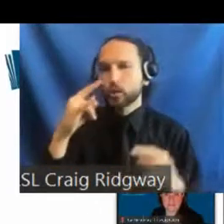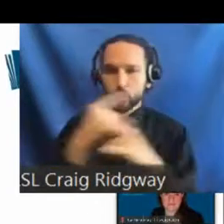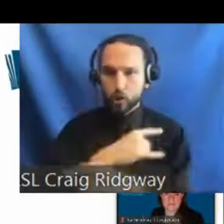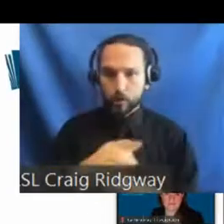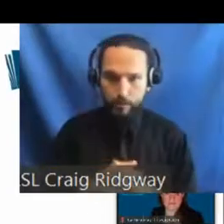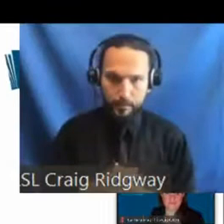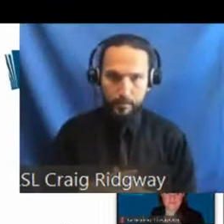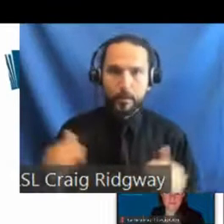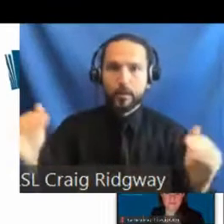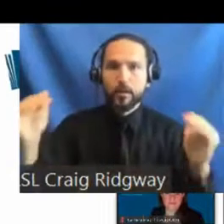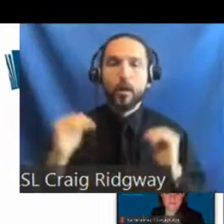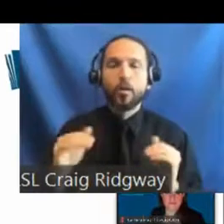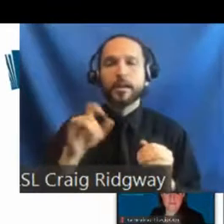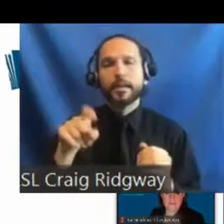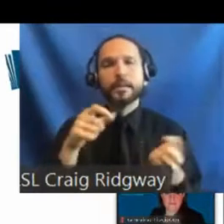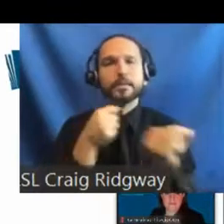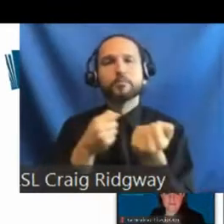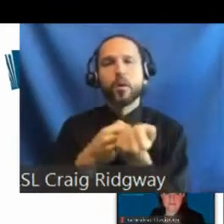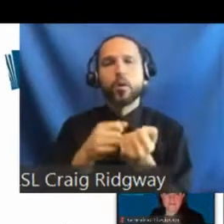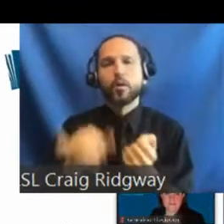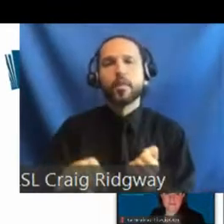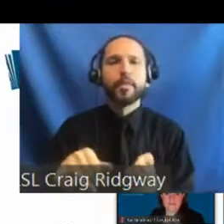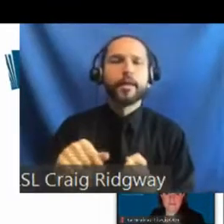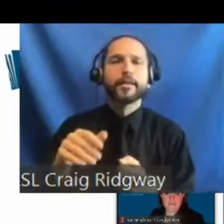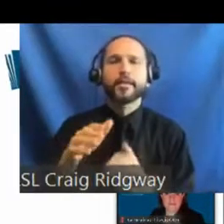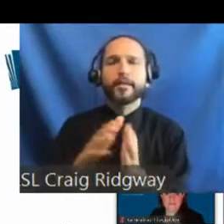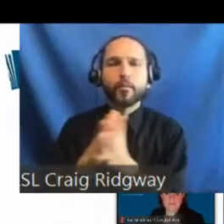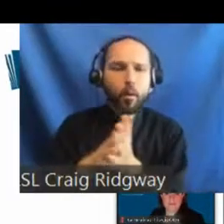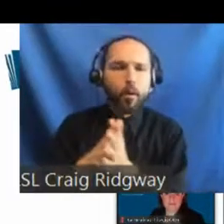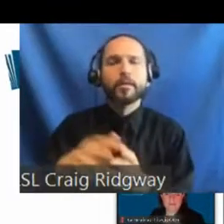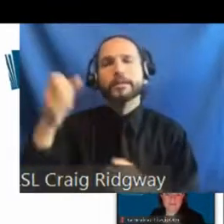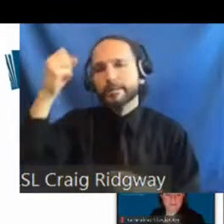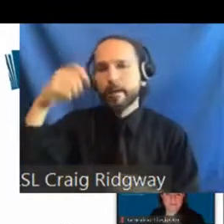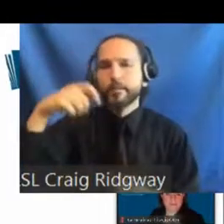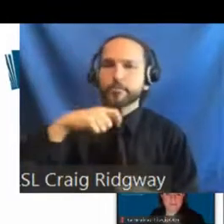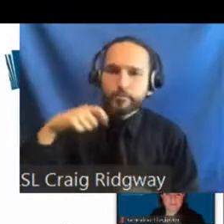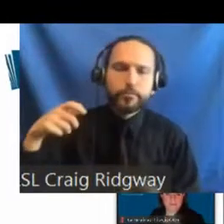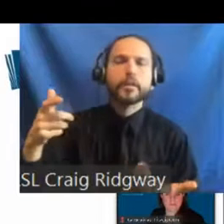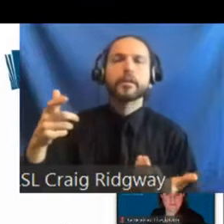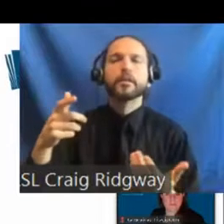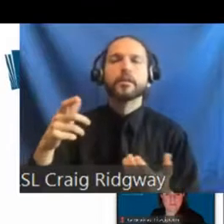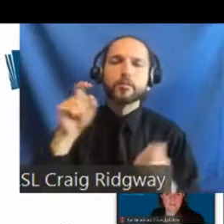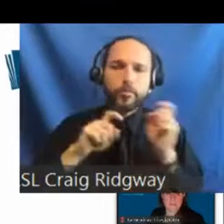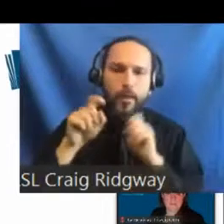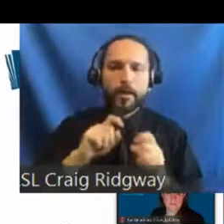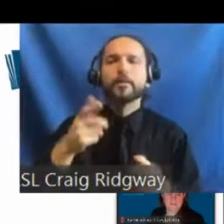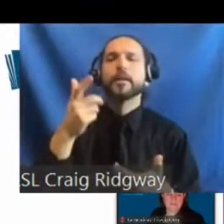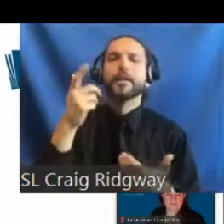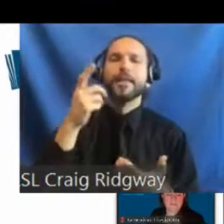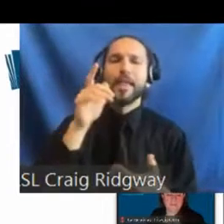Individuals may also need support with hygiene and grooming, understanding social rules, including respecting personal